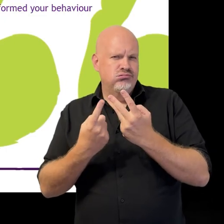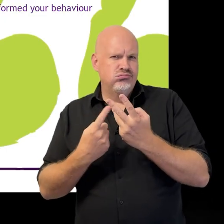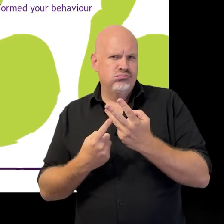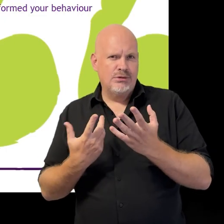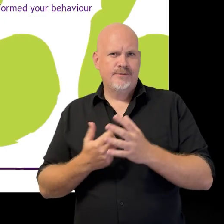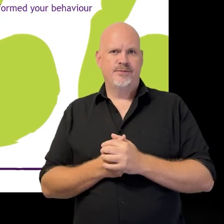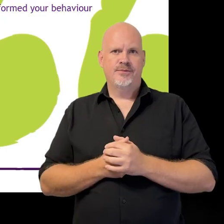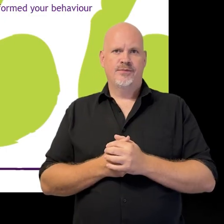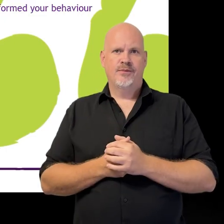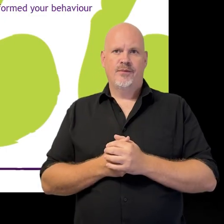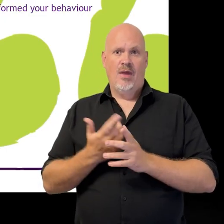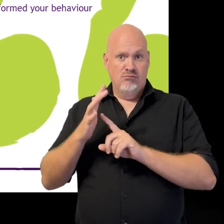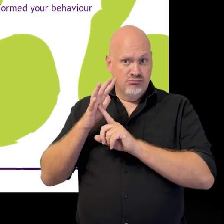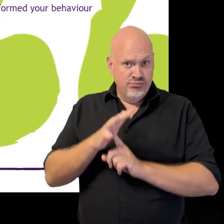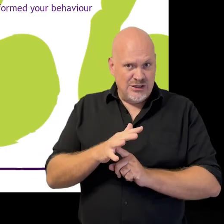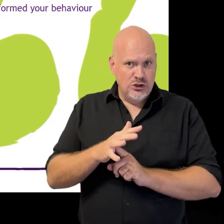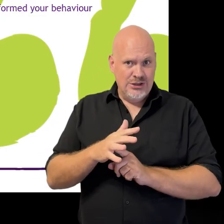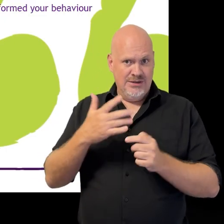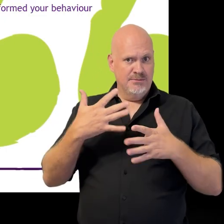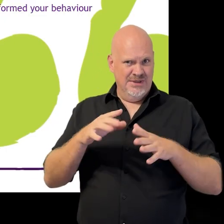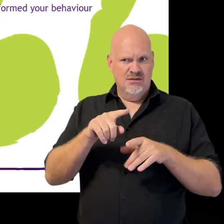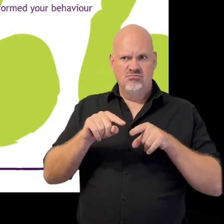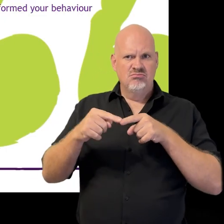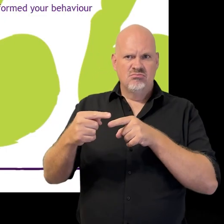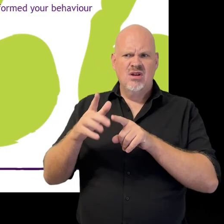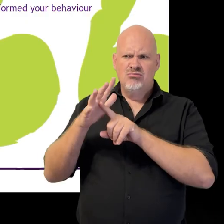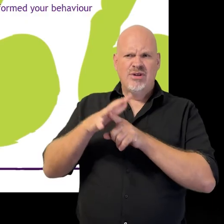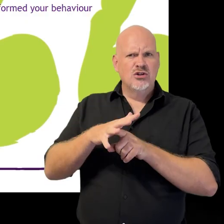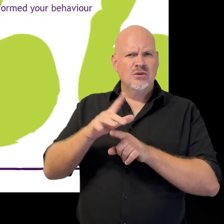an allocation of resources. It might be